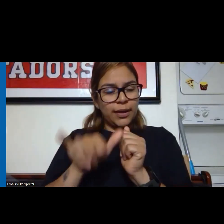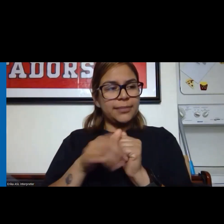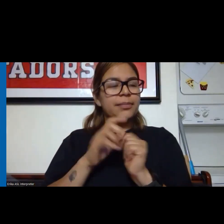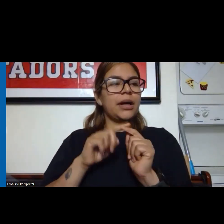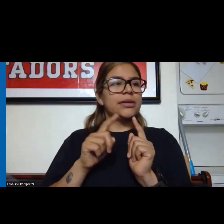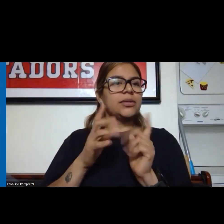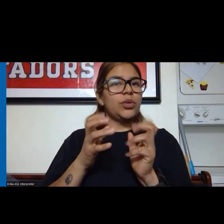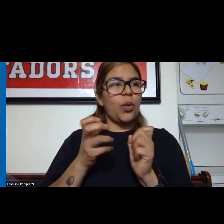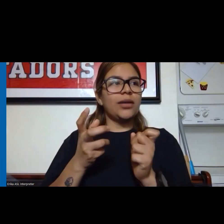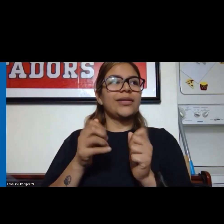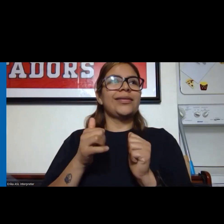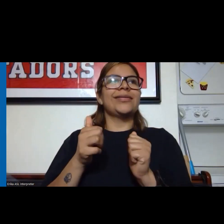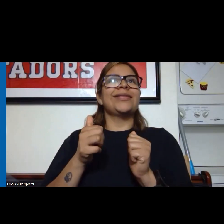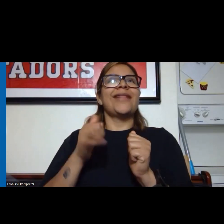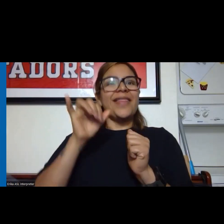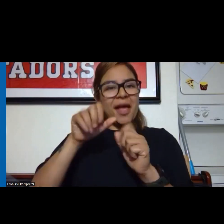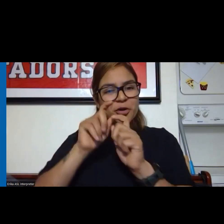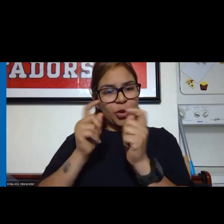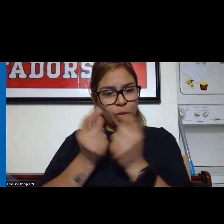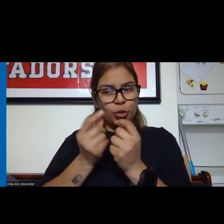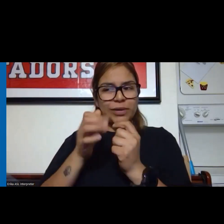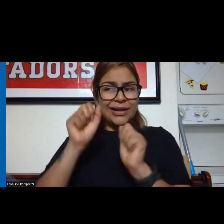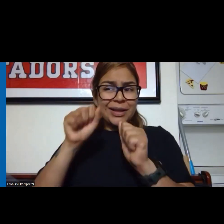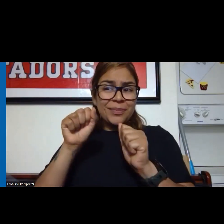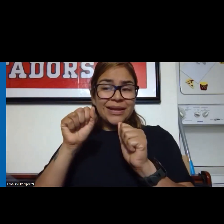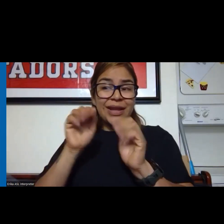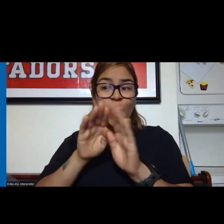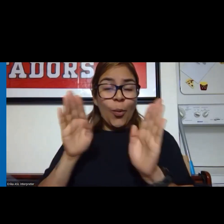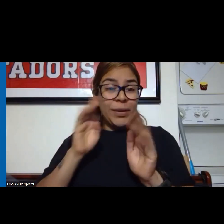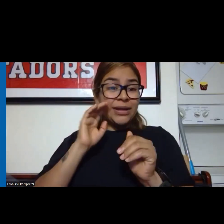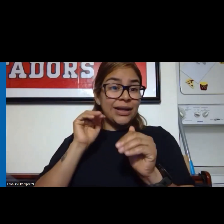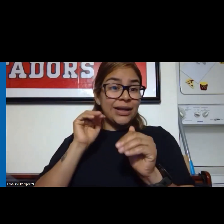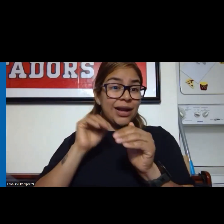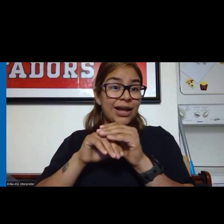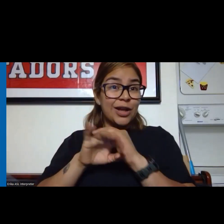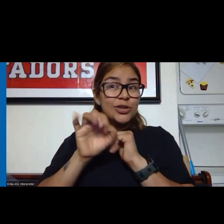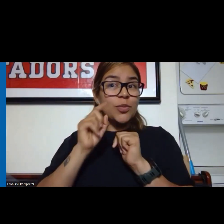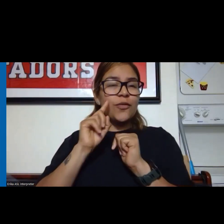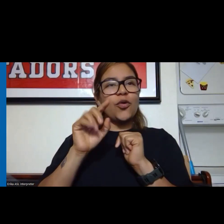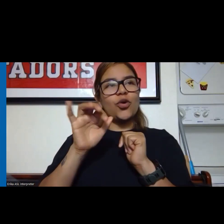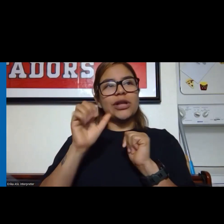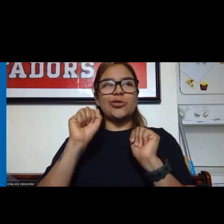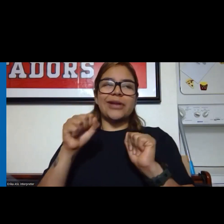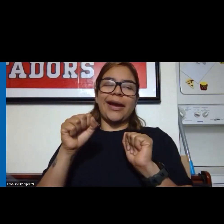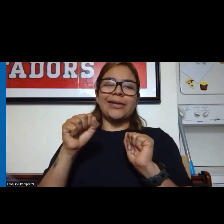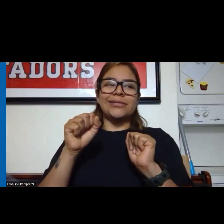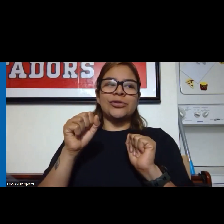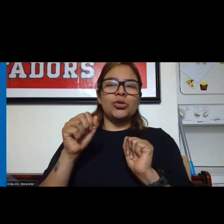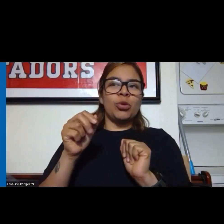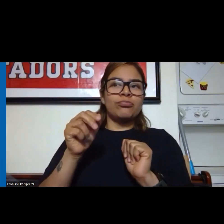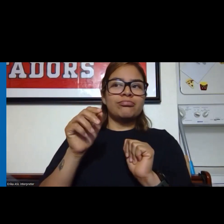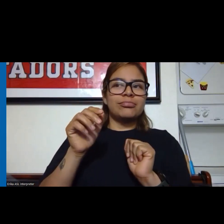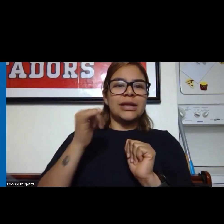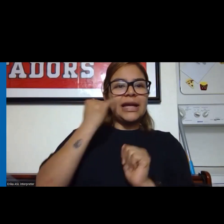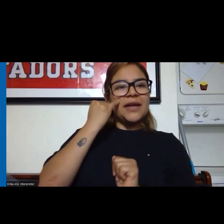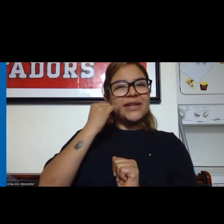that ongoing work group be available so that you can be hearing directly, not just through your info portal, but in